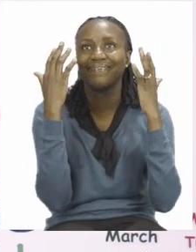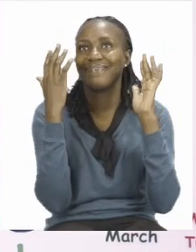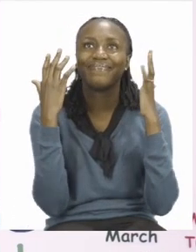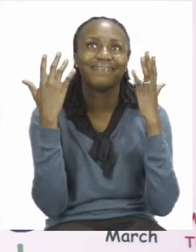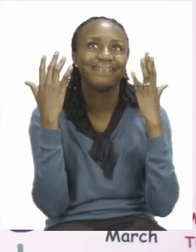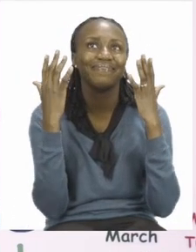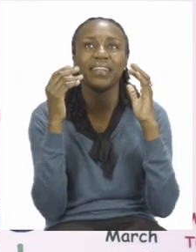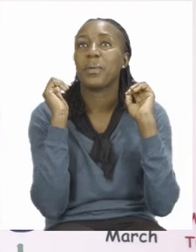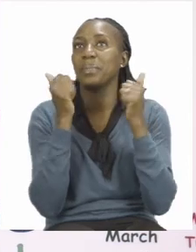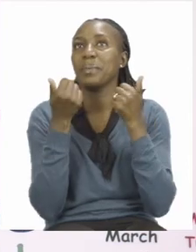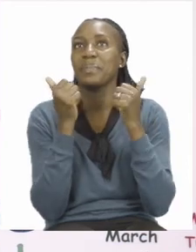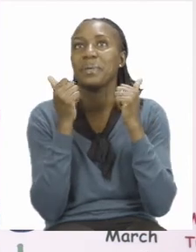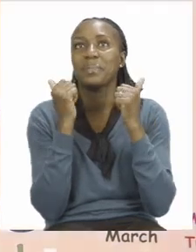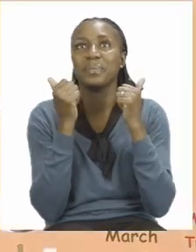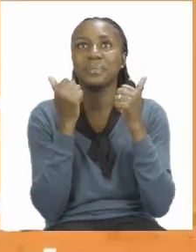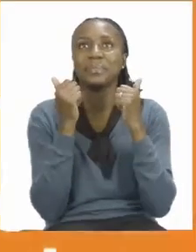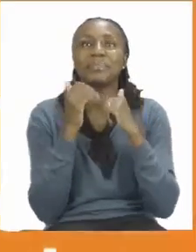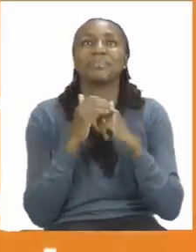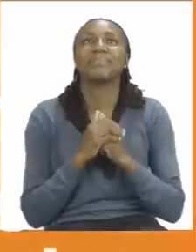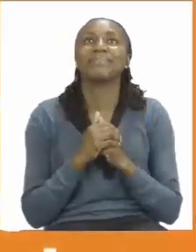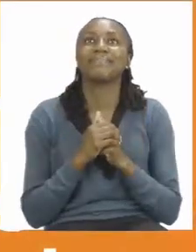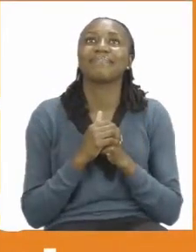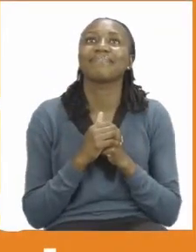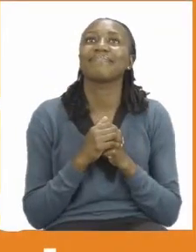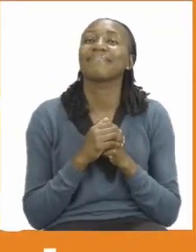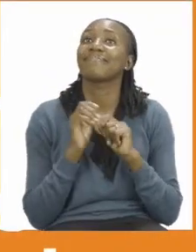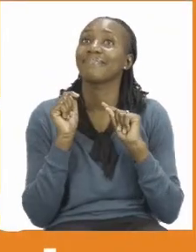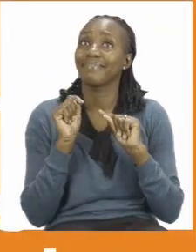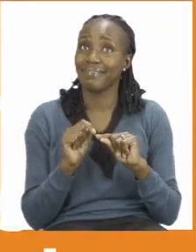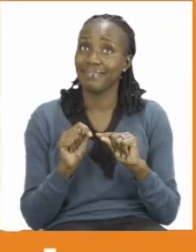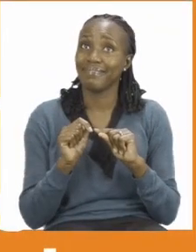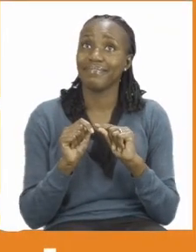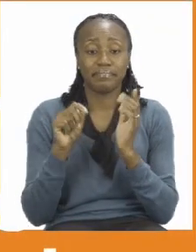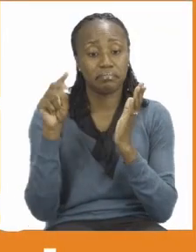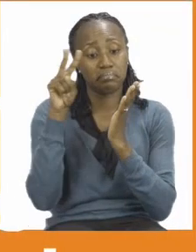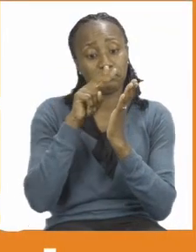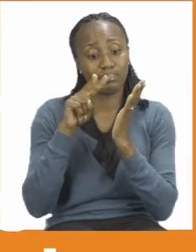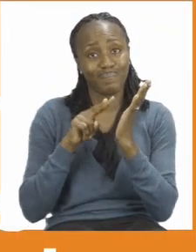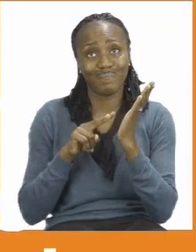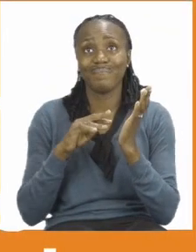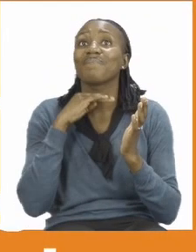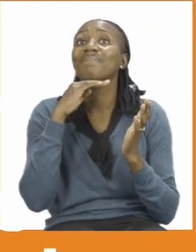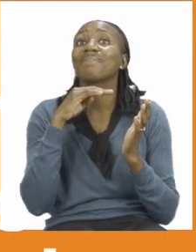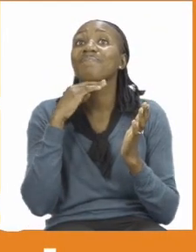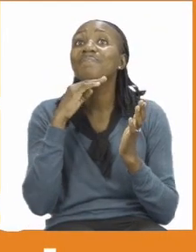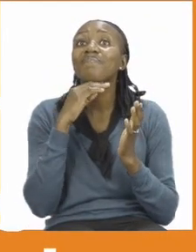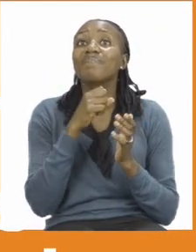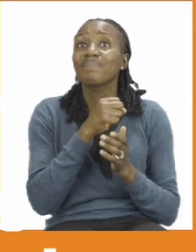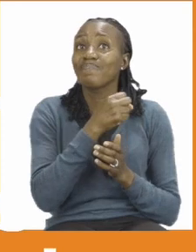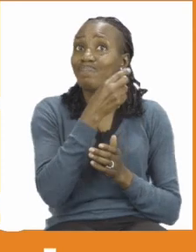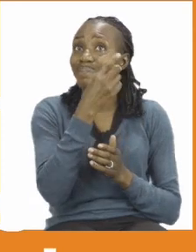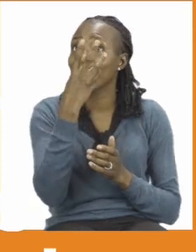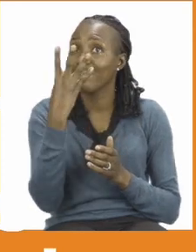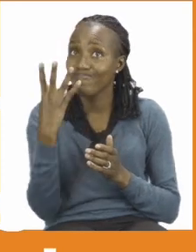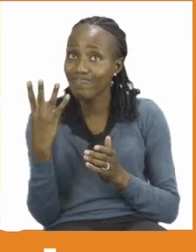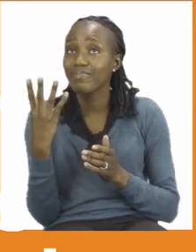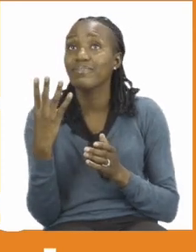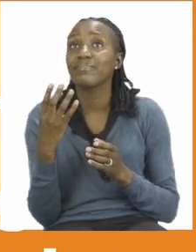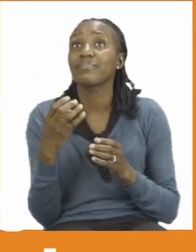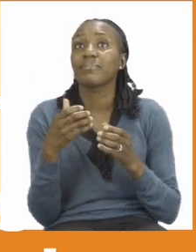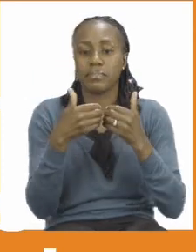Yay! Good job, everyone! For today's lesson, we will be doing reading